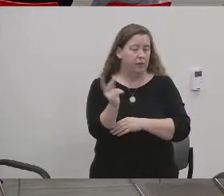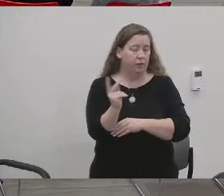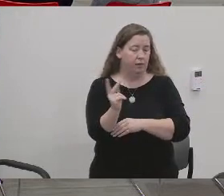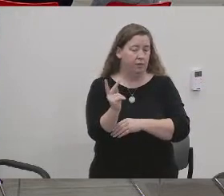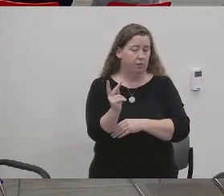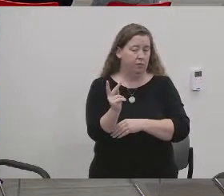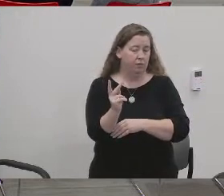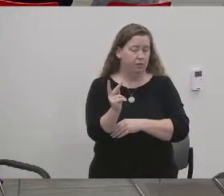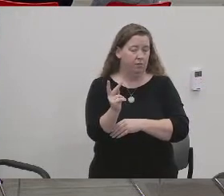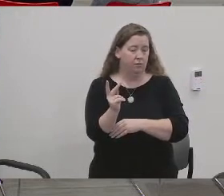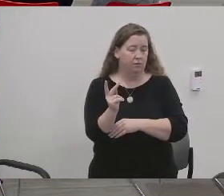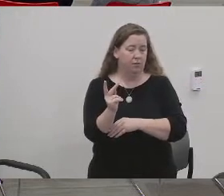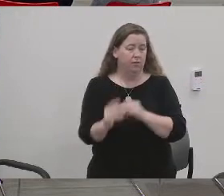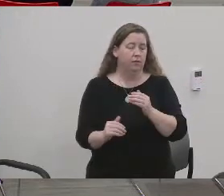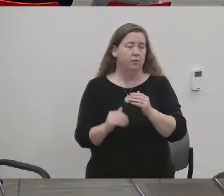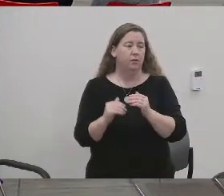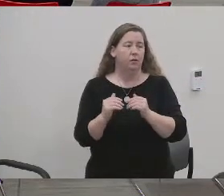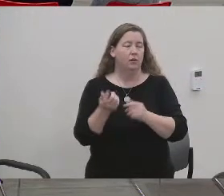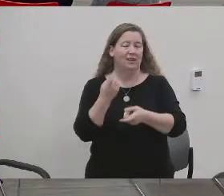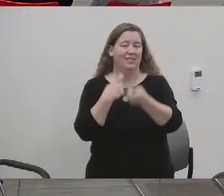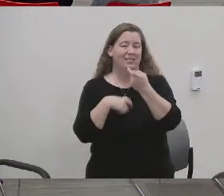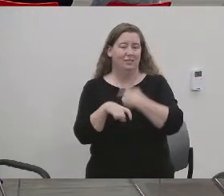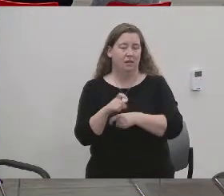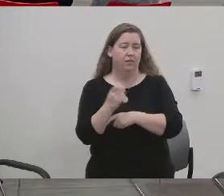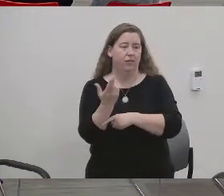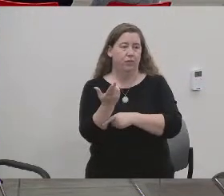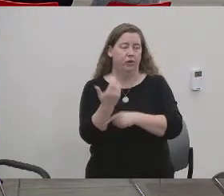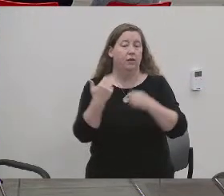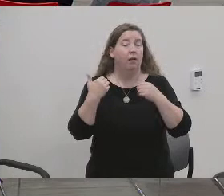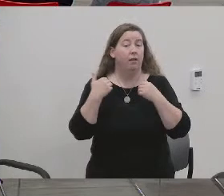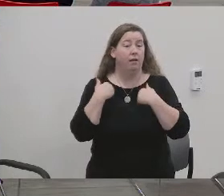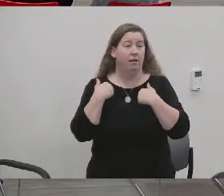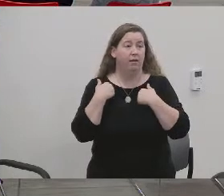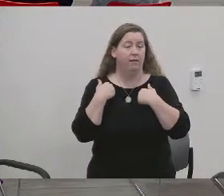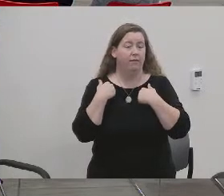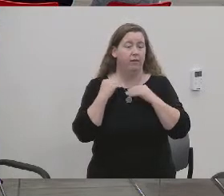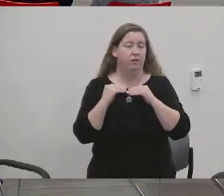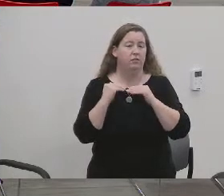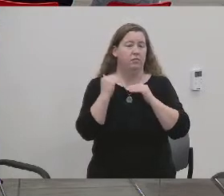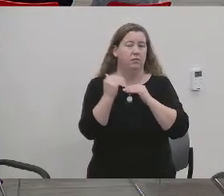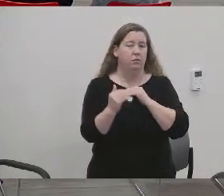14K, step 14 instead of 13, I have step 1.